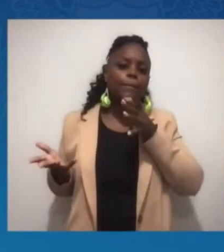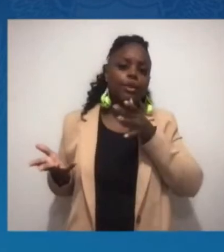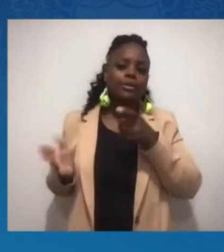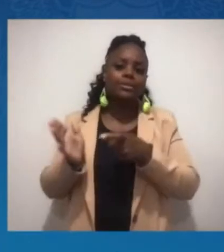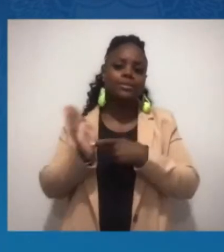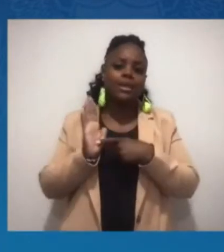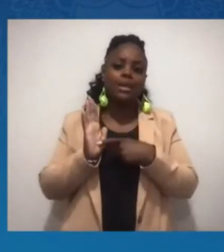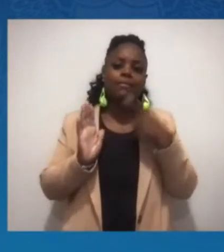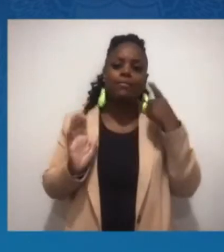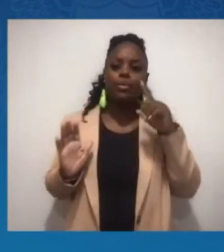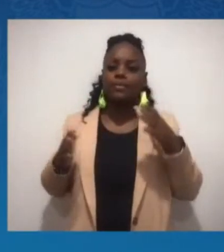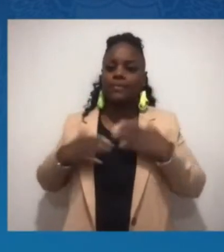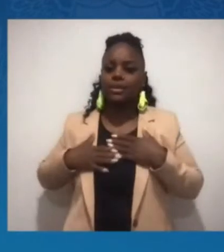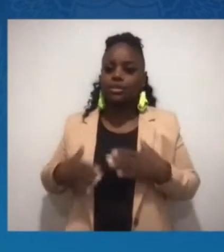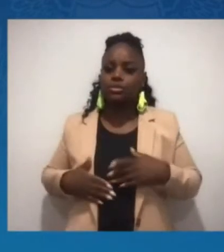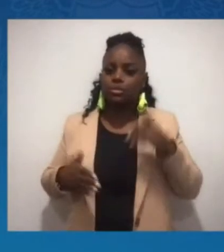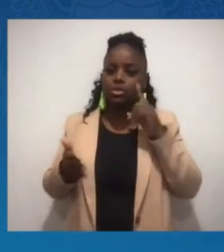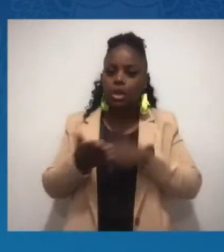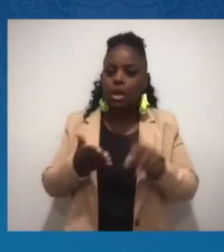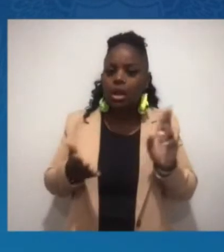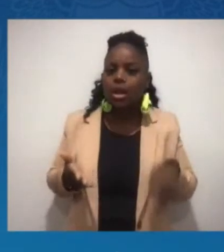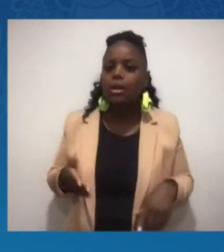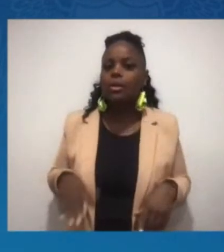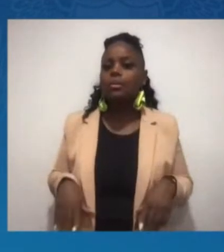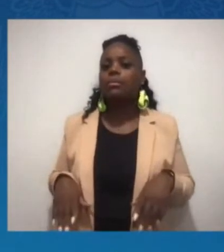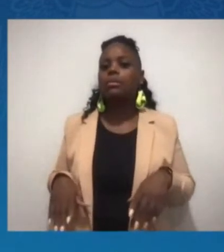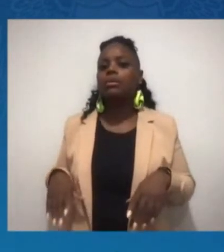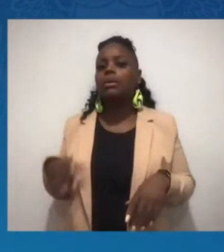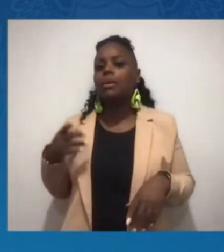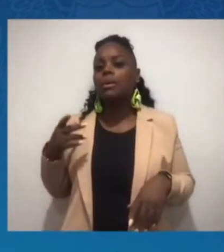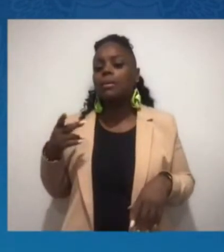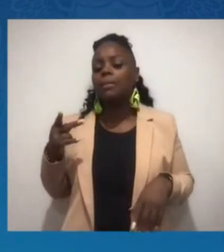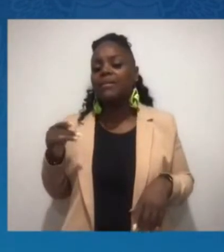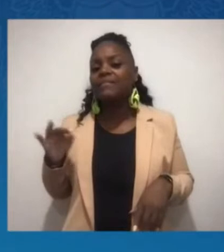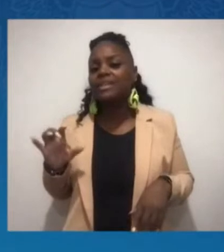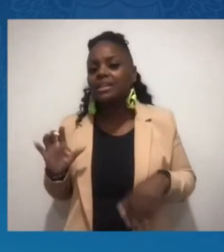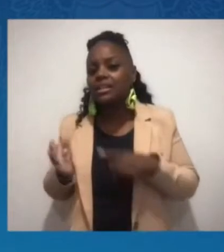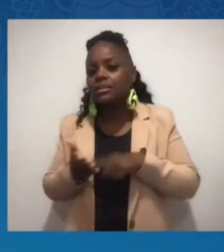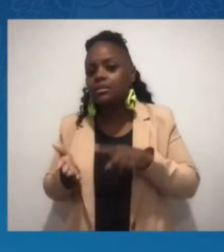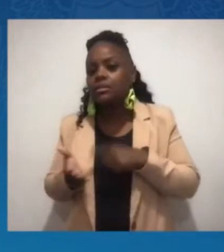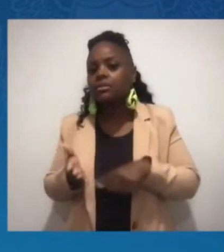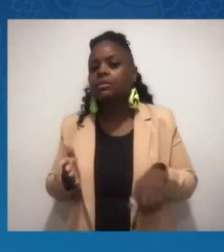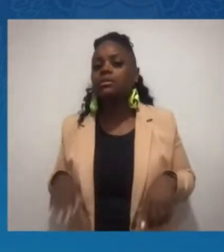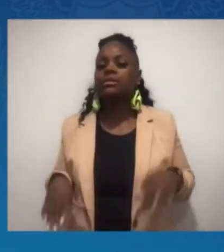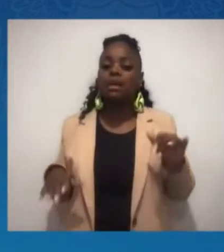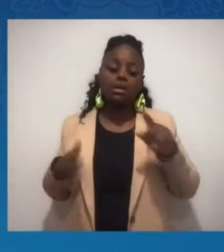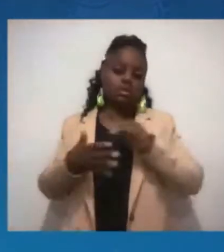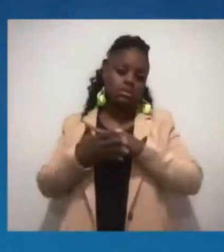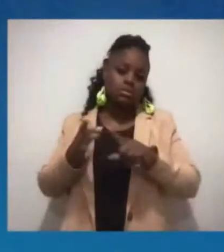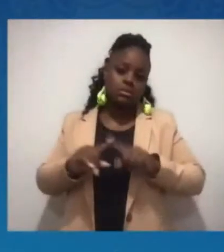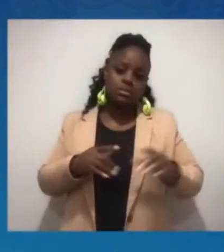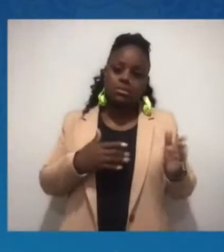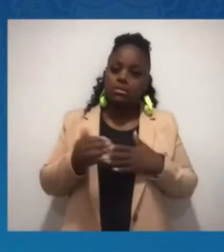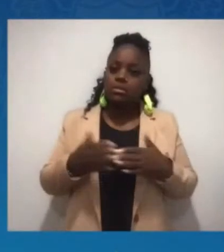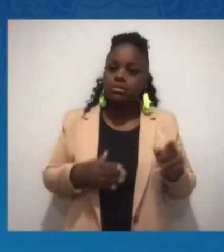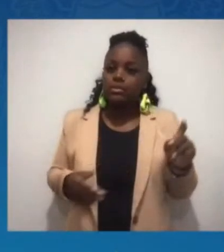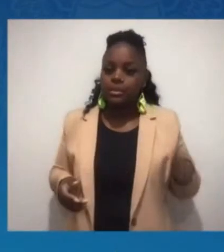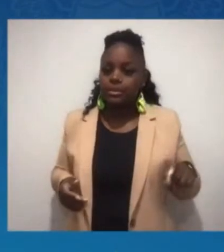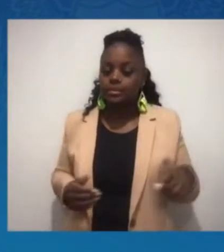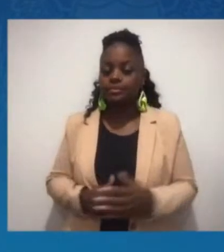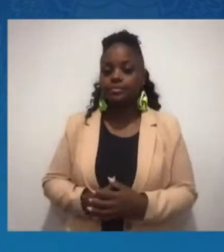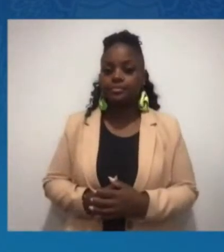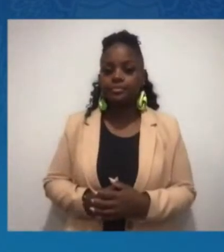checkups, pelvic exams, things of that nature, not to mention whatever else she may need. And there is more work to be done, because